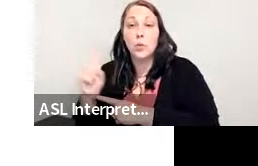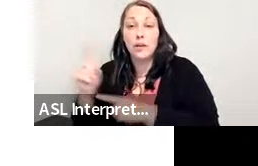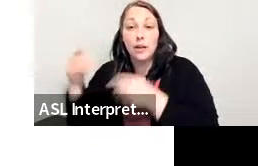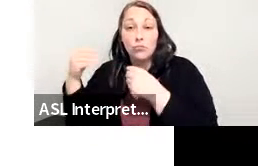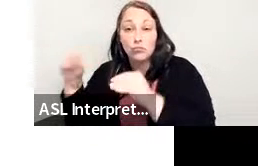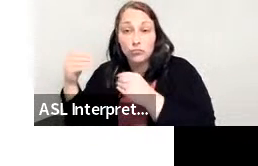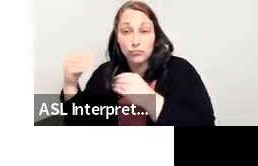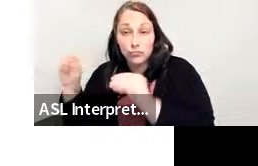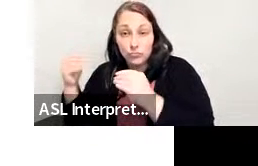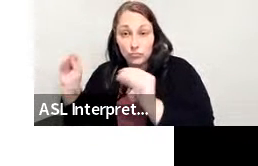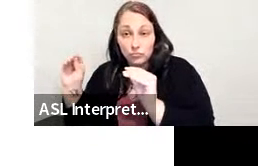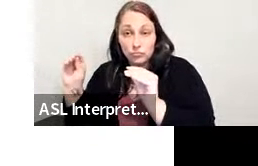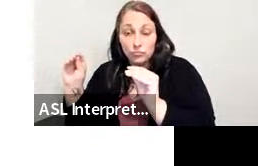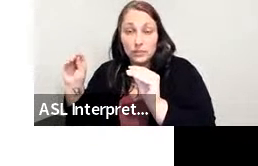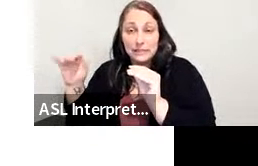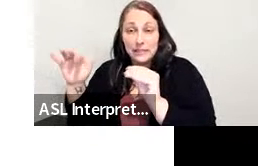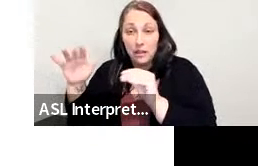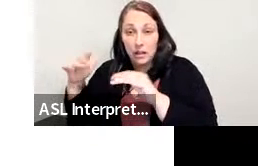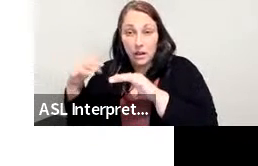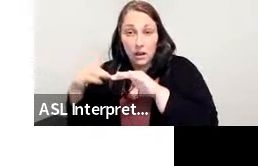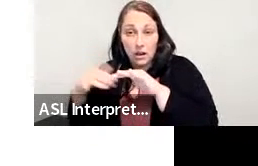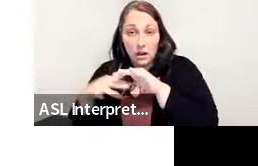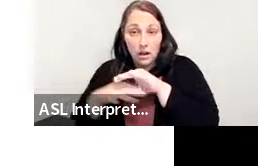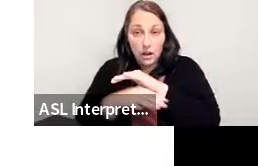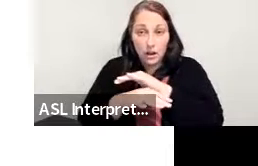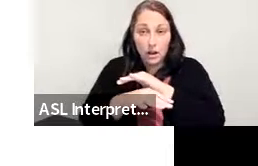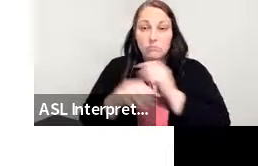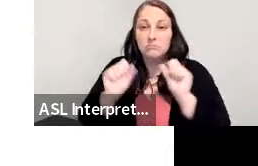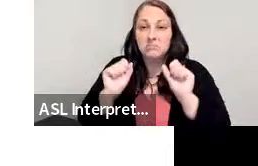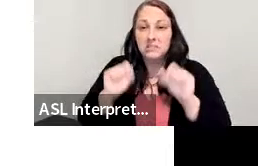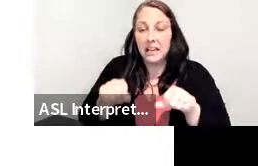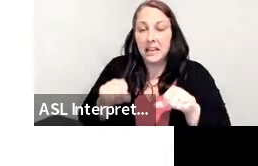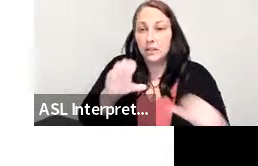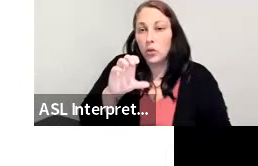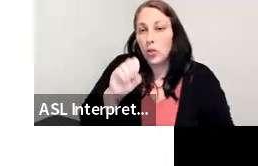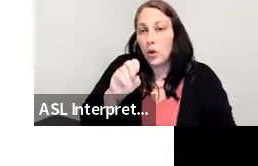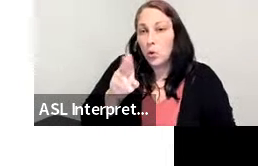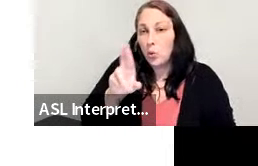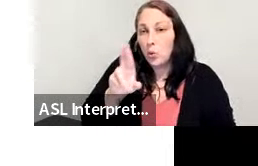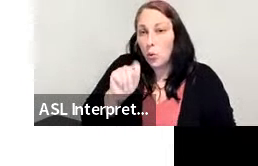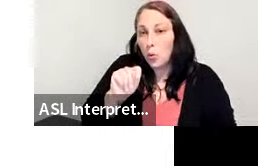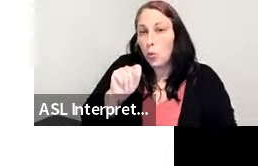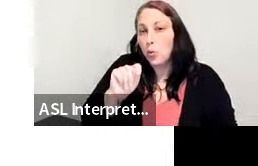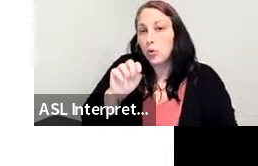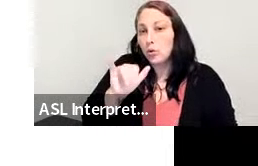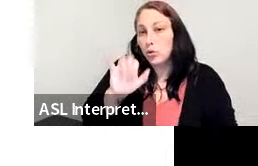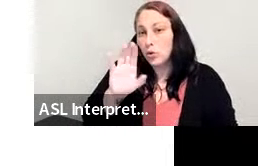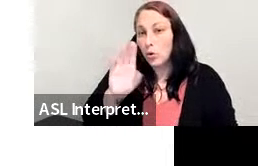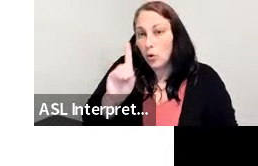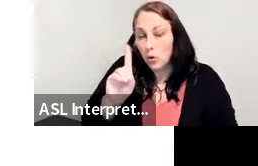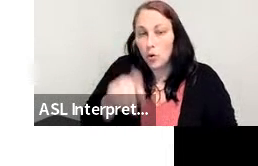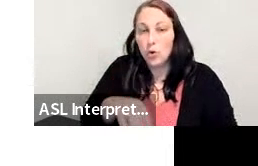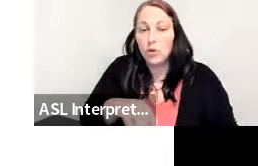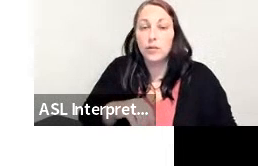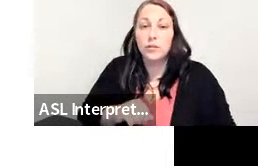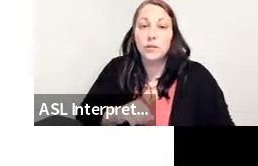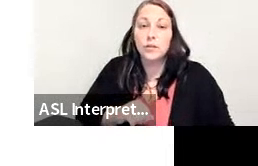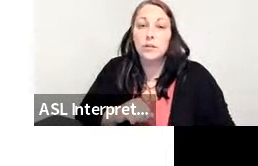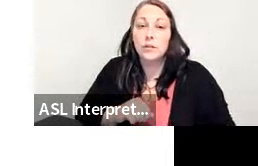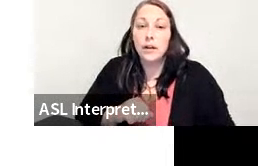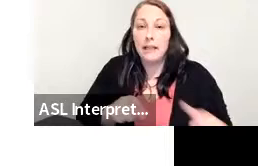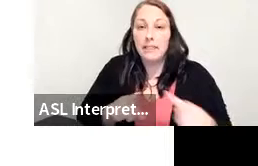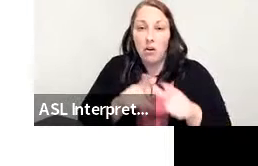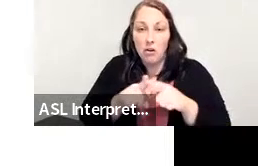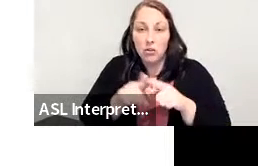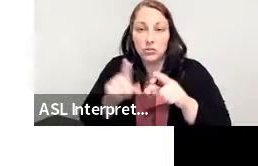wrapping into that courtyard and essentially extending that retail experience along 5th Street. And